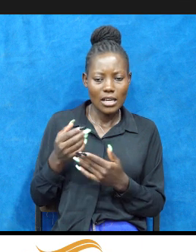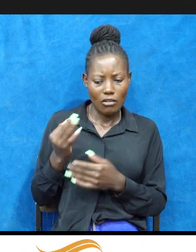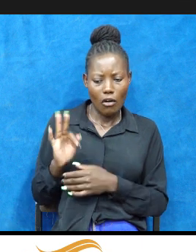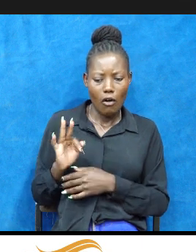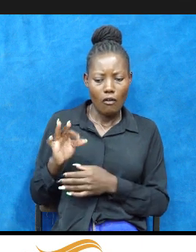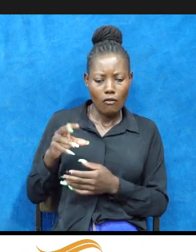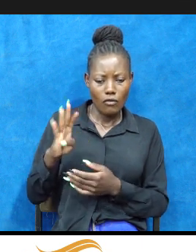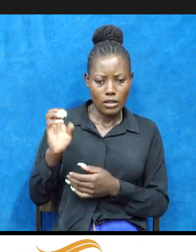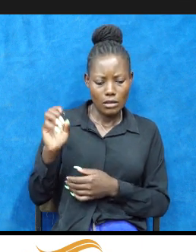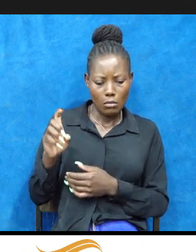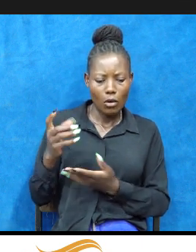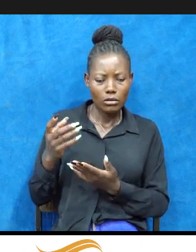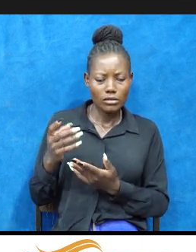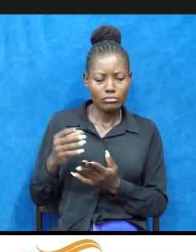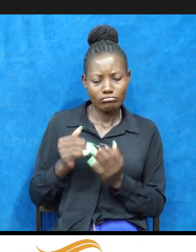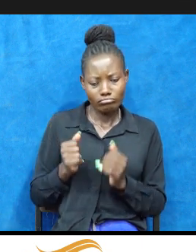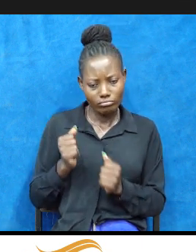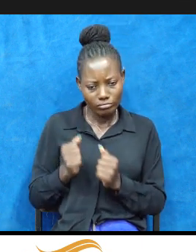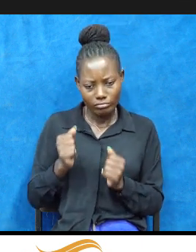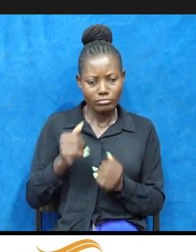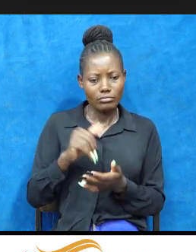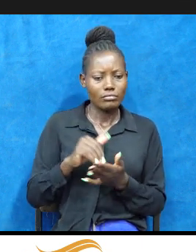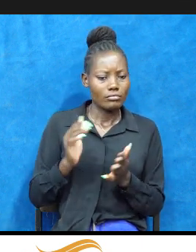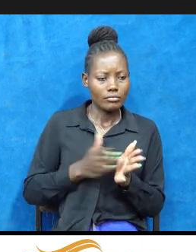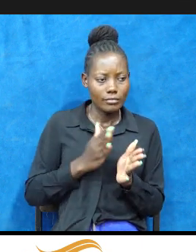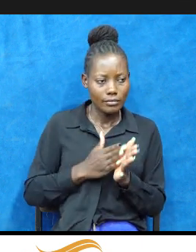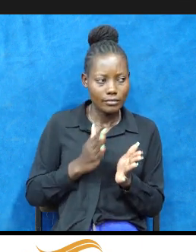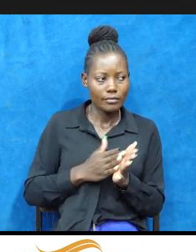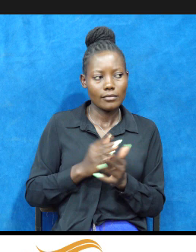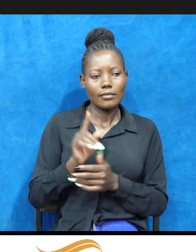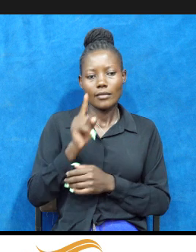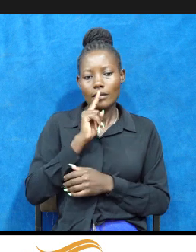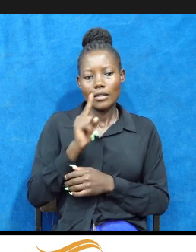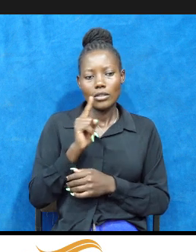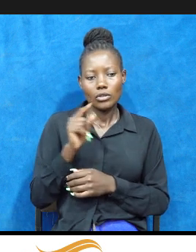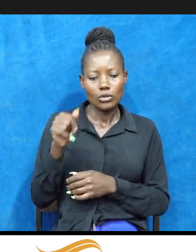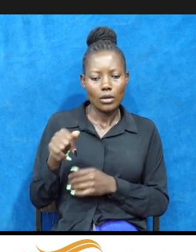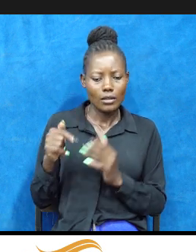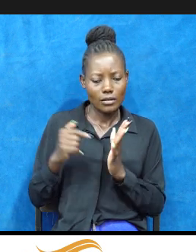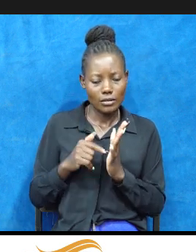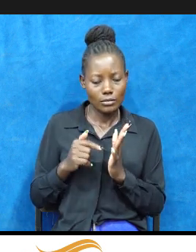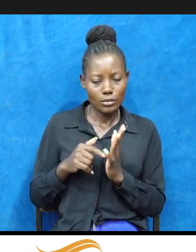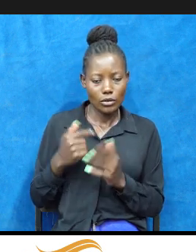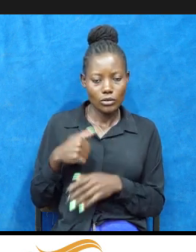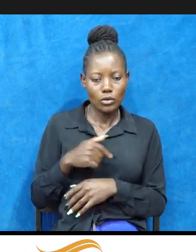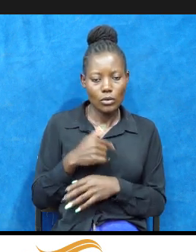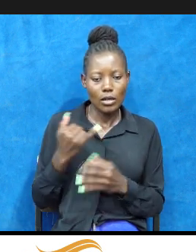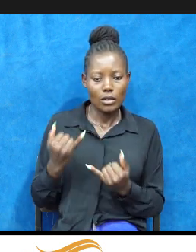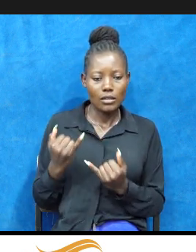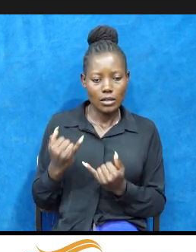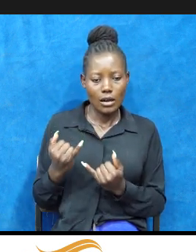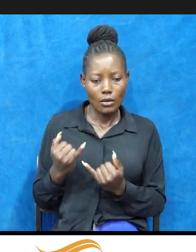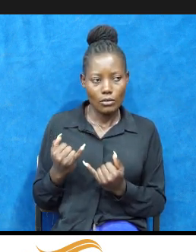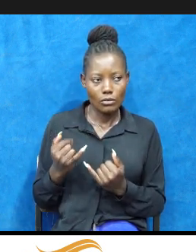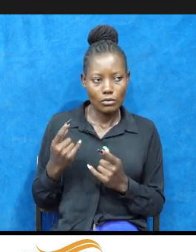go right back up again. And we always emphasize quick and short ground contact times. At this point, we are wanting to get off